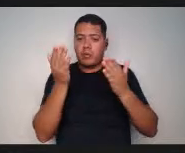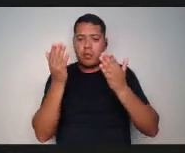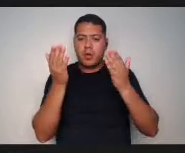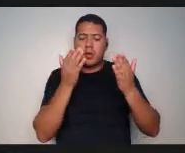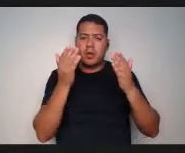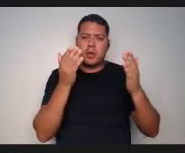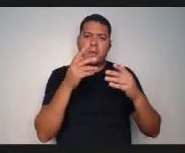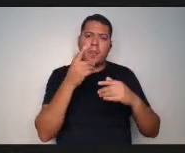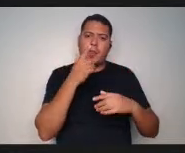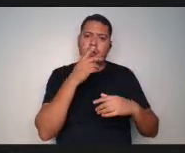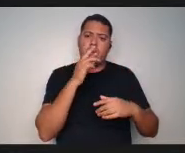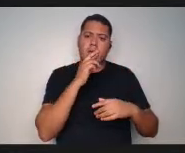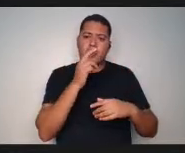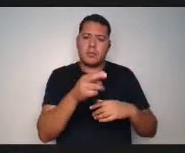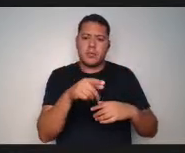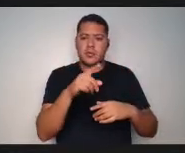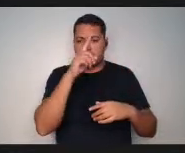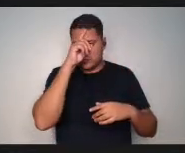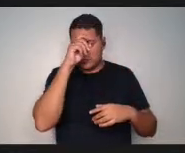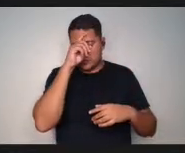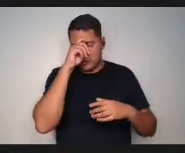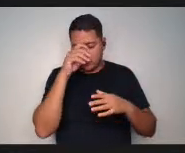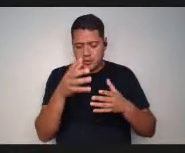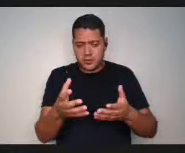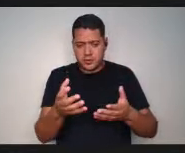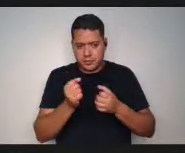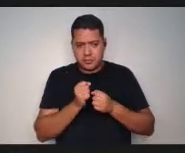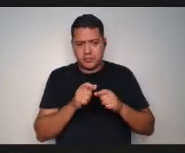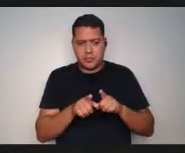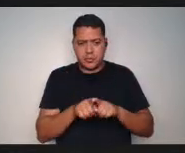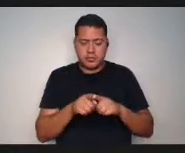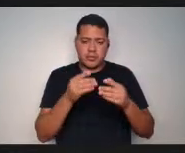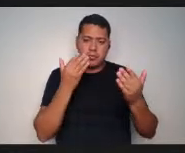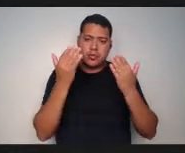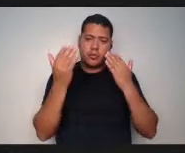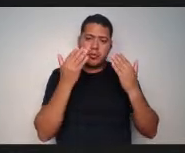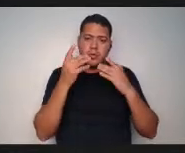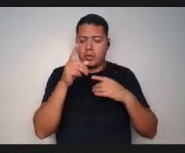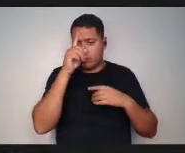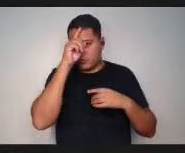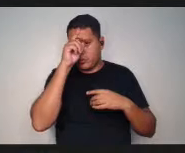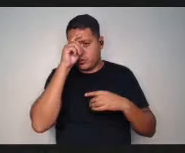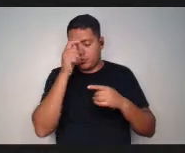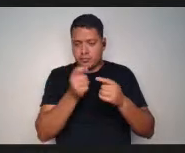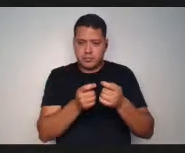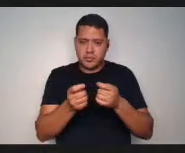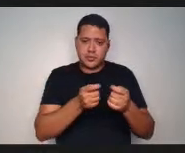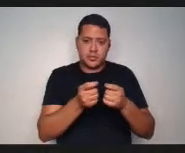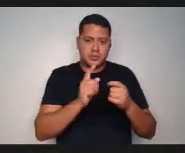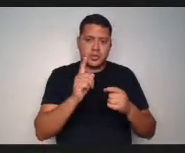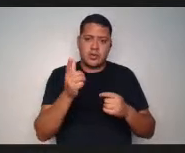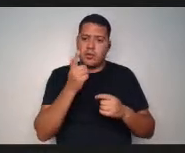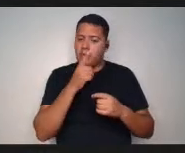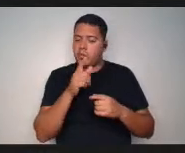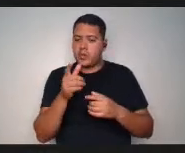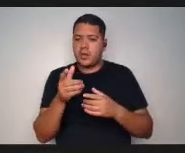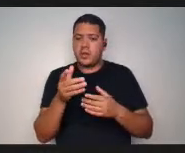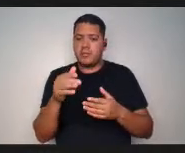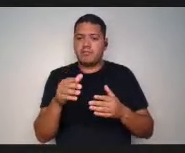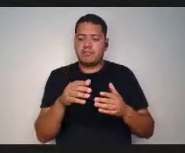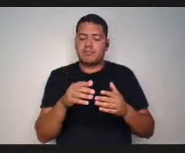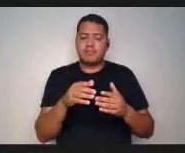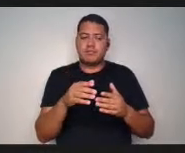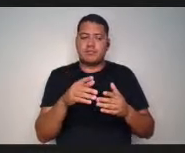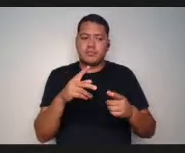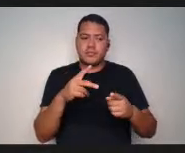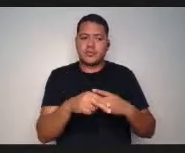and compare them to a control hospital that did not receive these interventions. They did find a reduction of several work